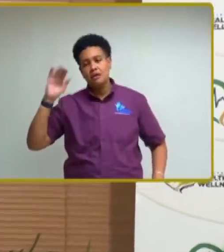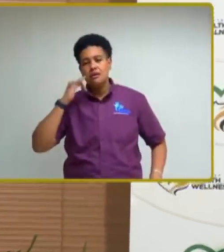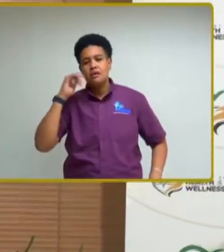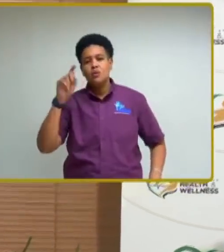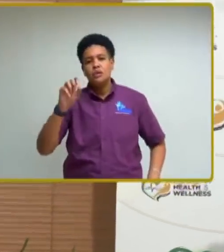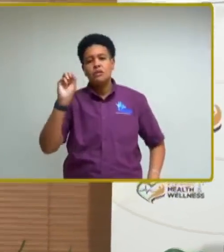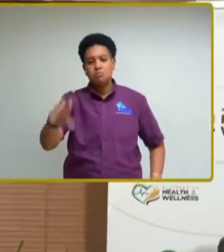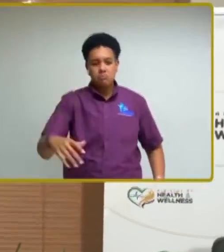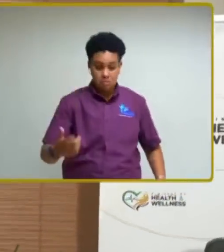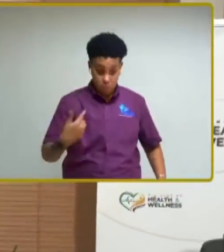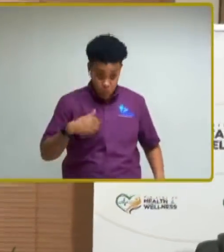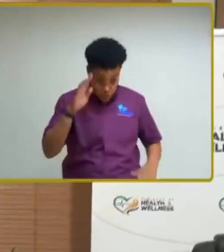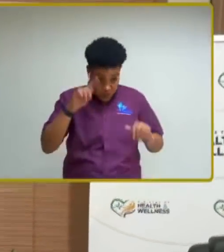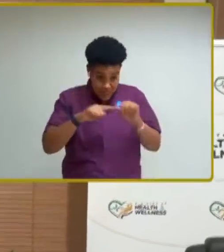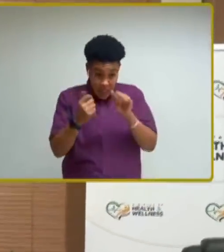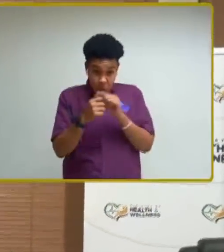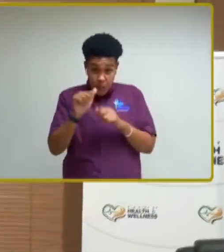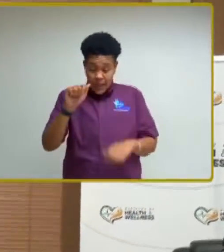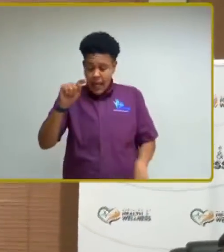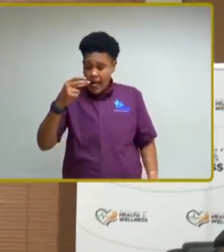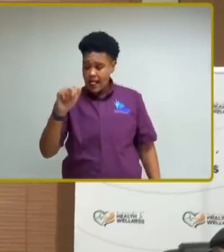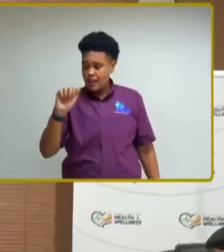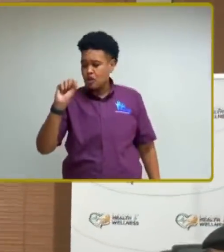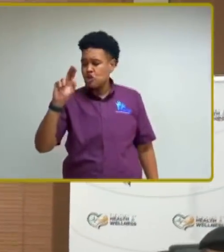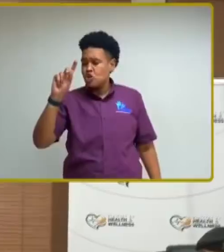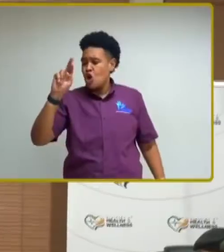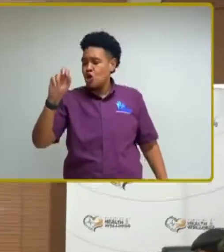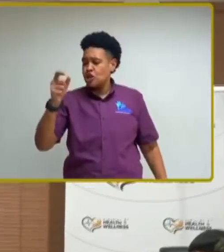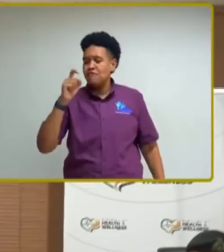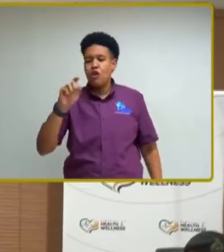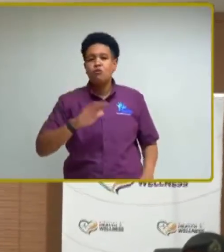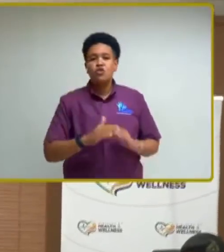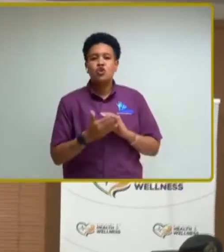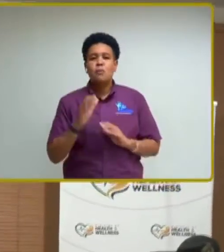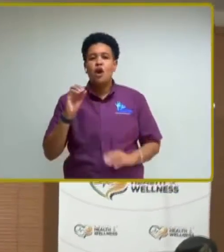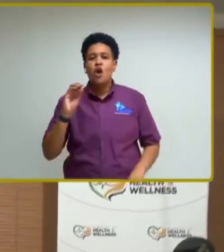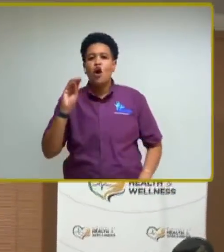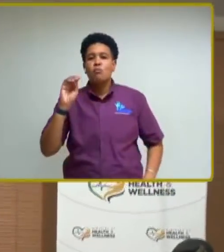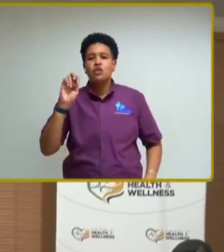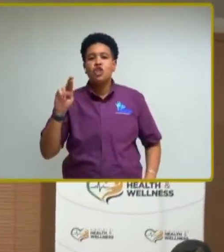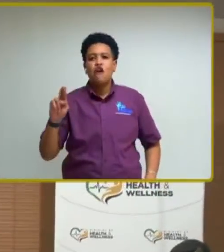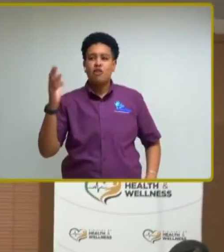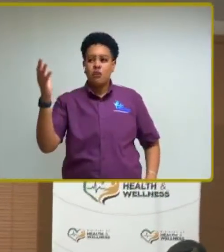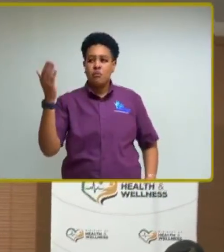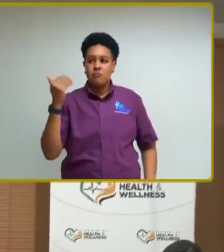questions. We're going to begin with Althea Saunders from the Jamaica Observer.